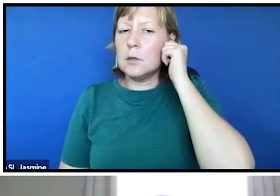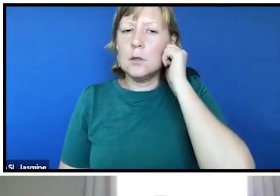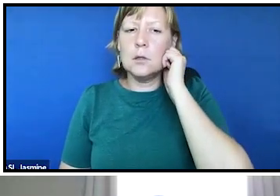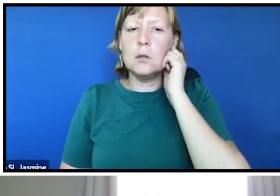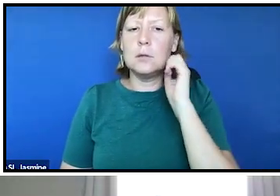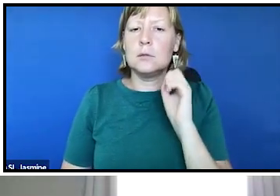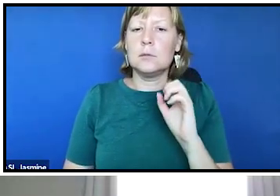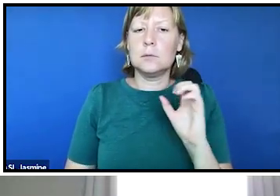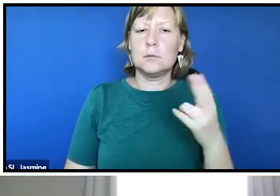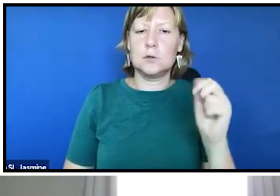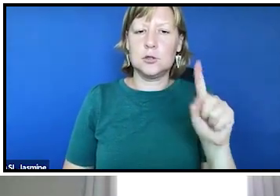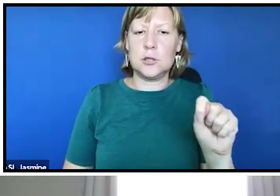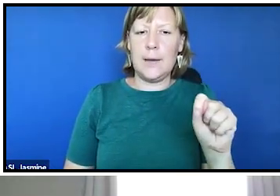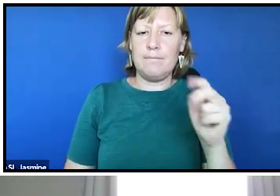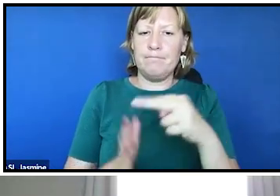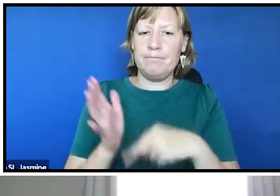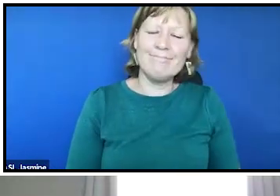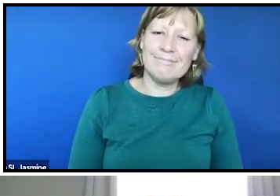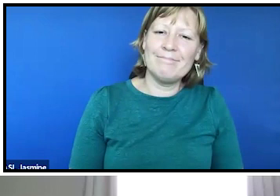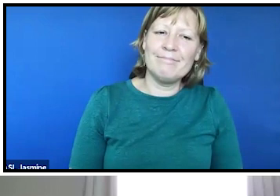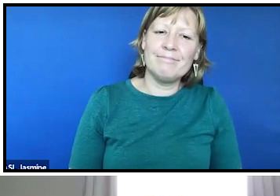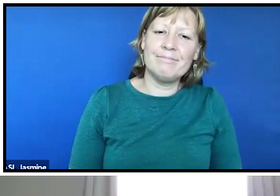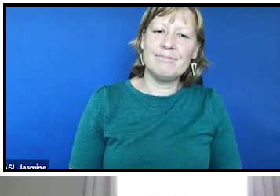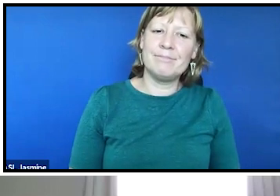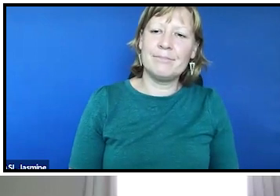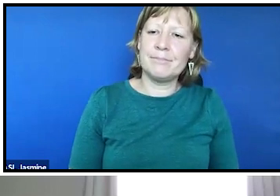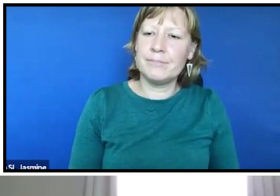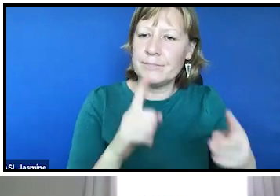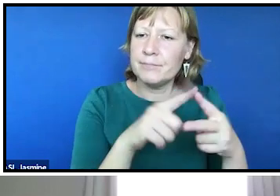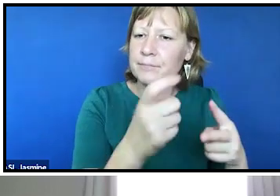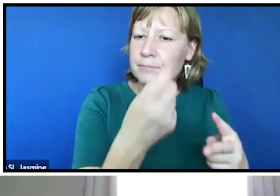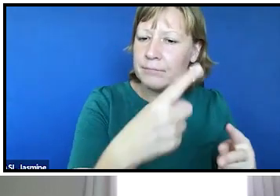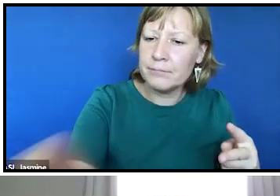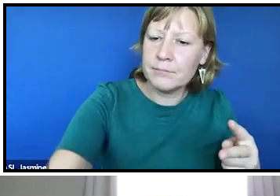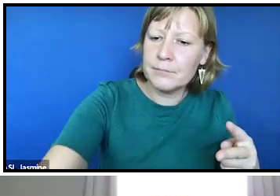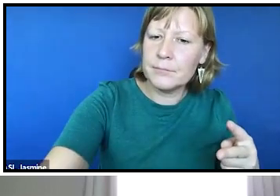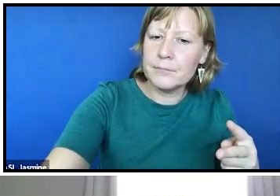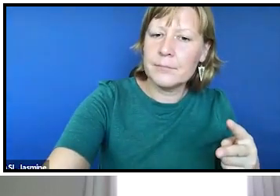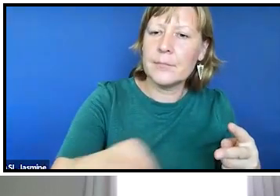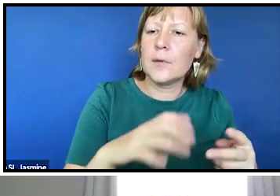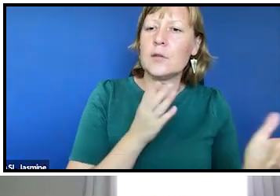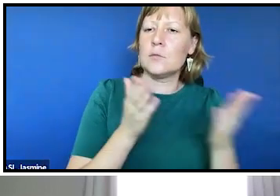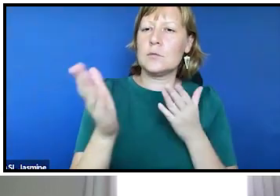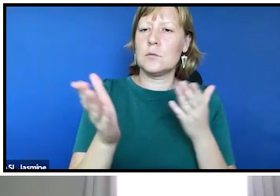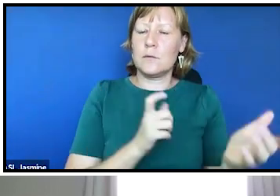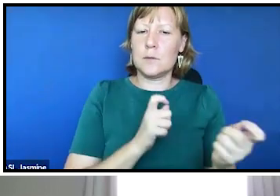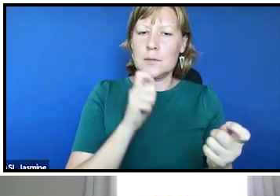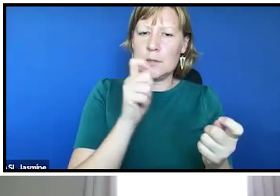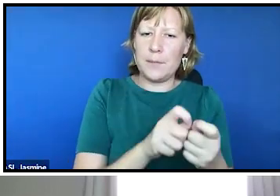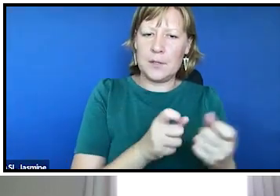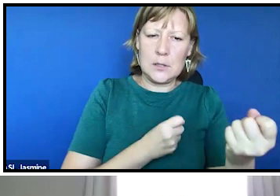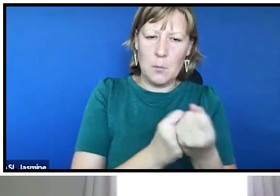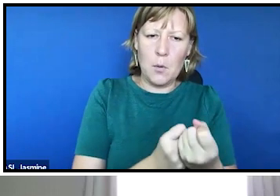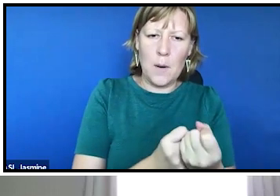Okay, one of the two questions is, are there services that are specifically supported to blind